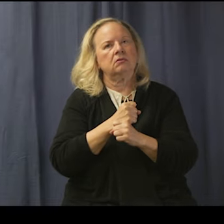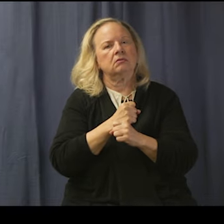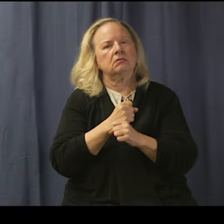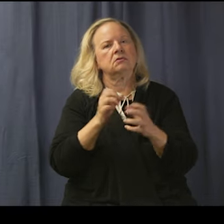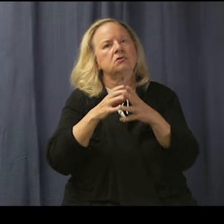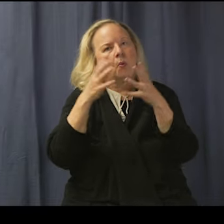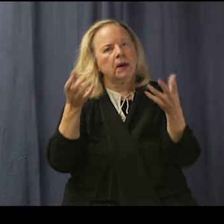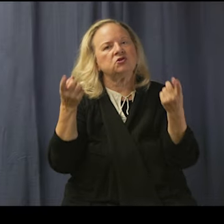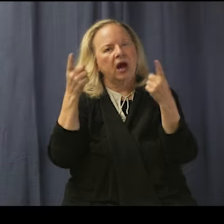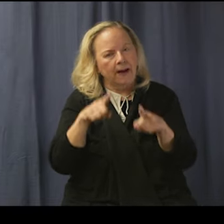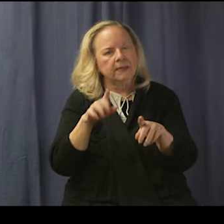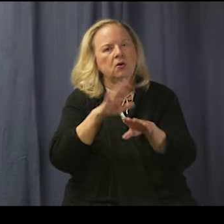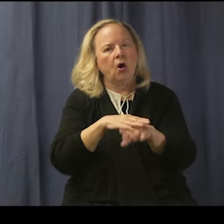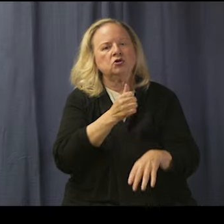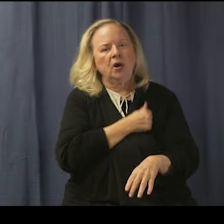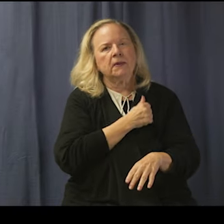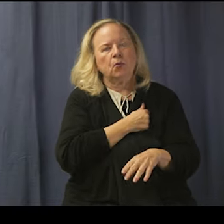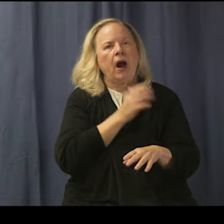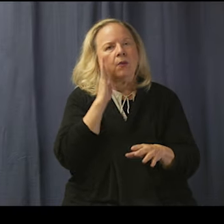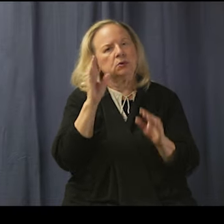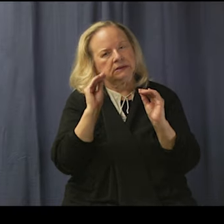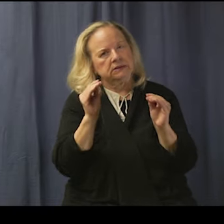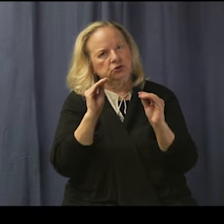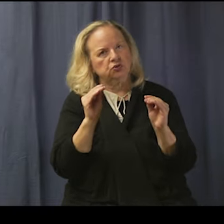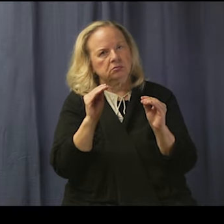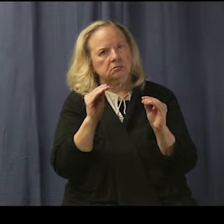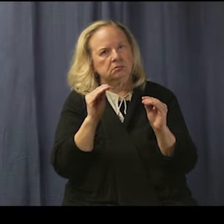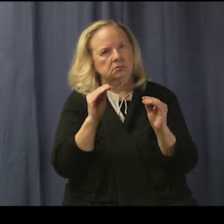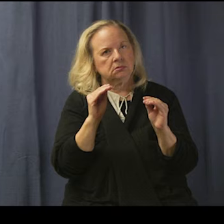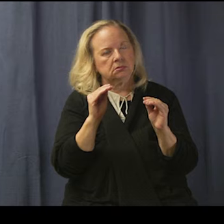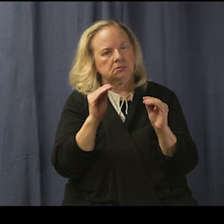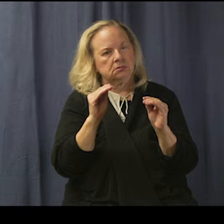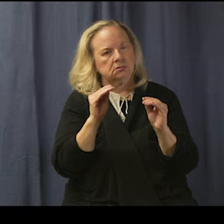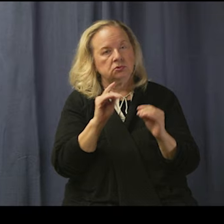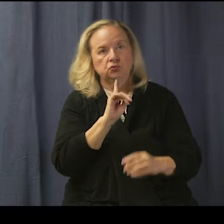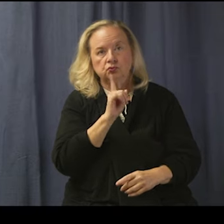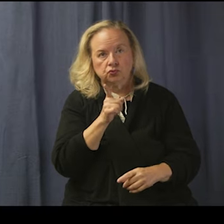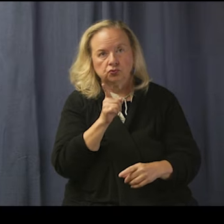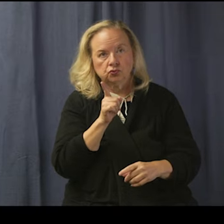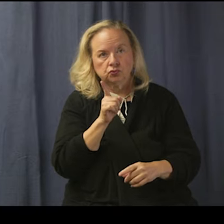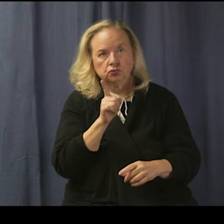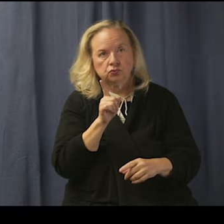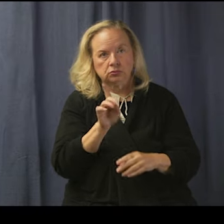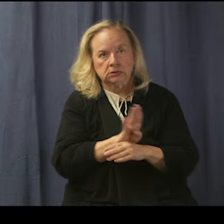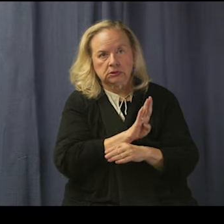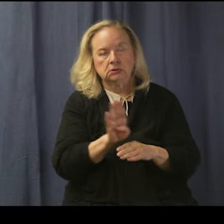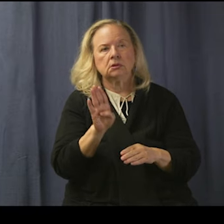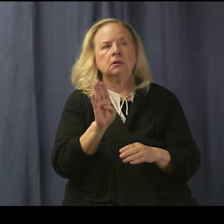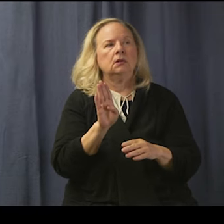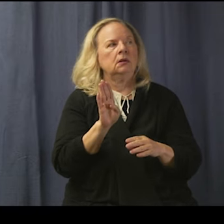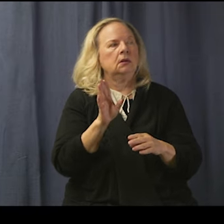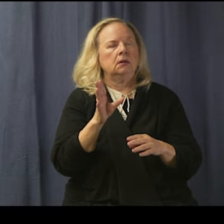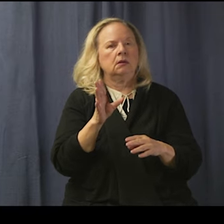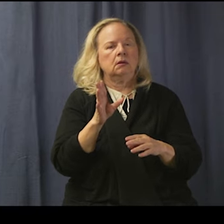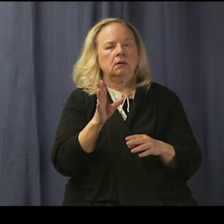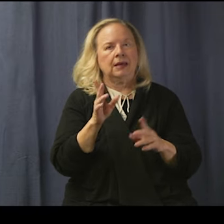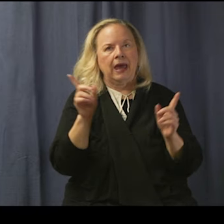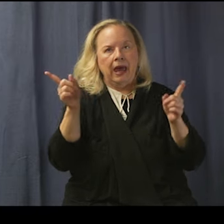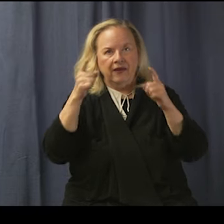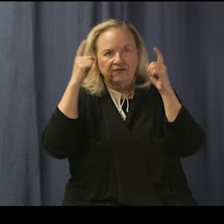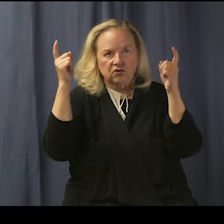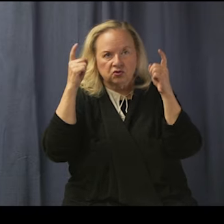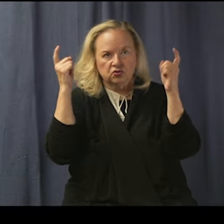much happened on this day, I will go over. We are literally experiencing the